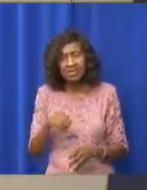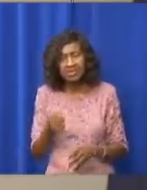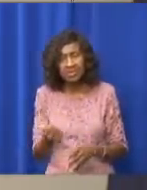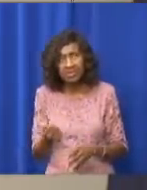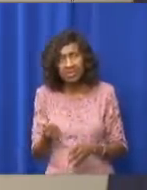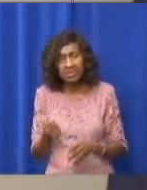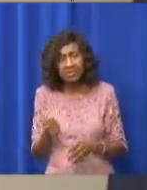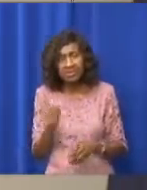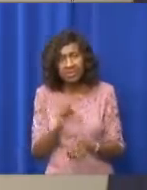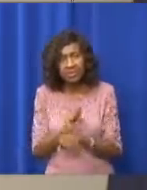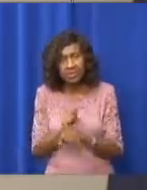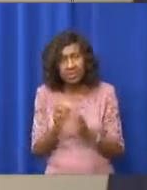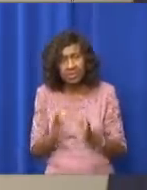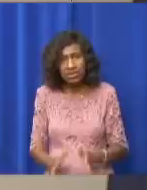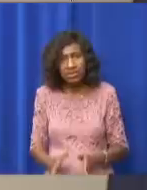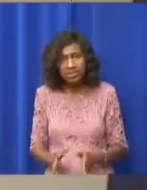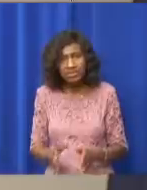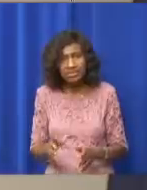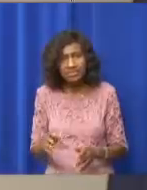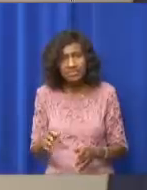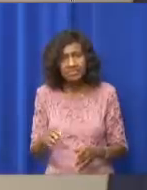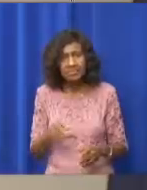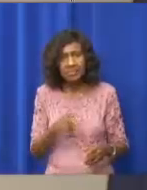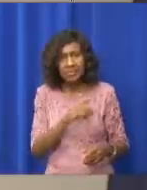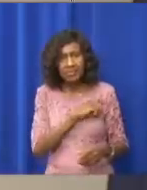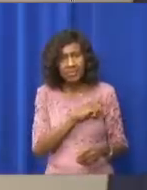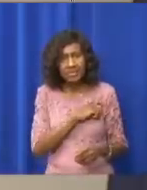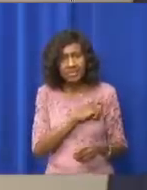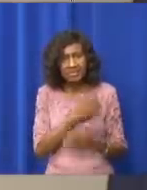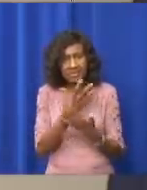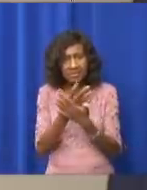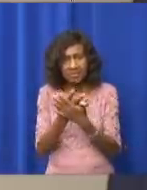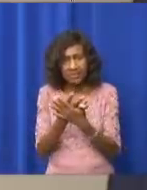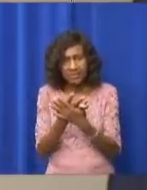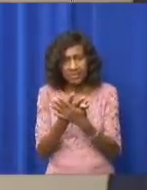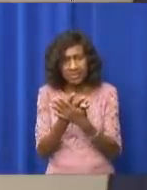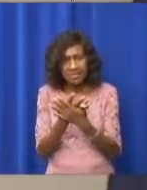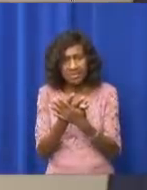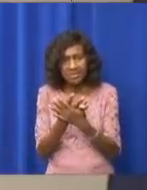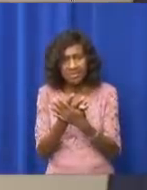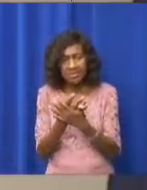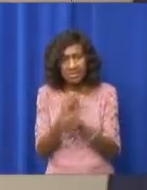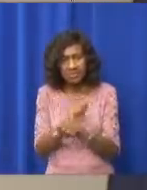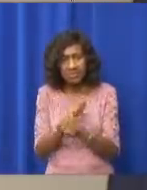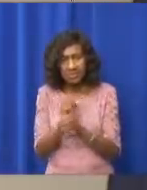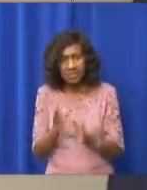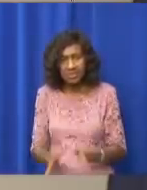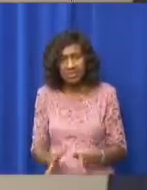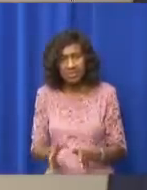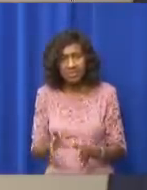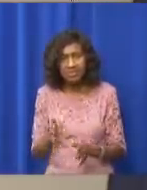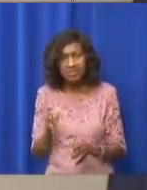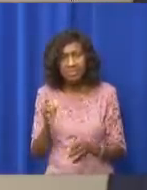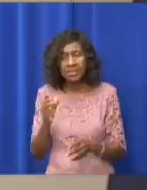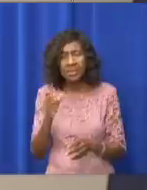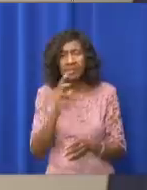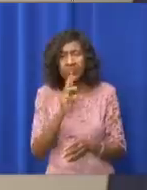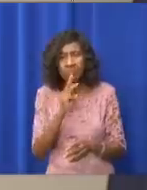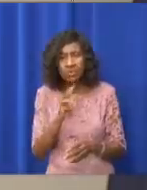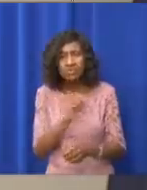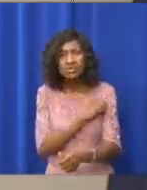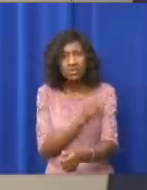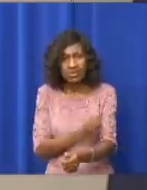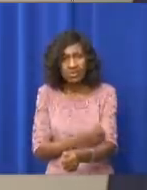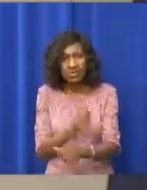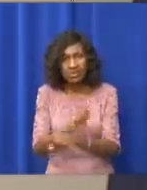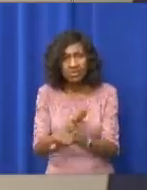customer-facing agencies, including the police, prison, border control, airport authority, and water authority. They will